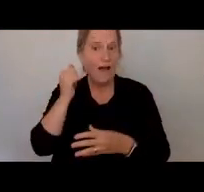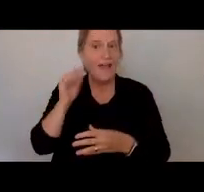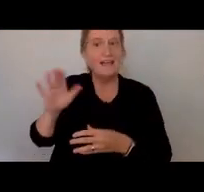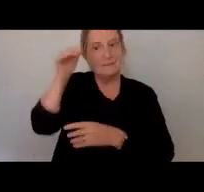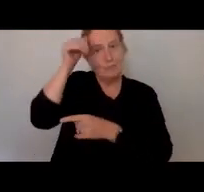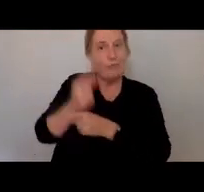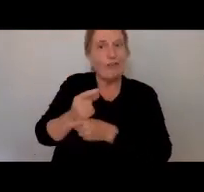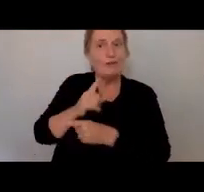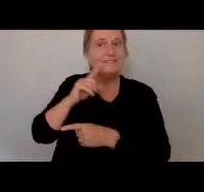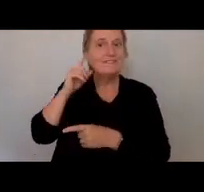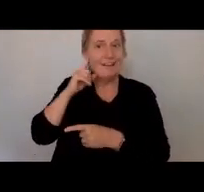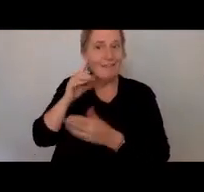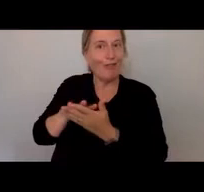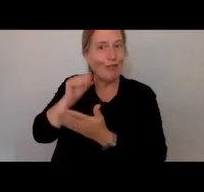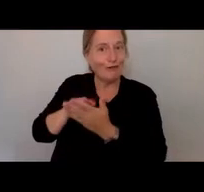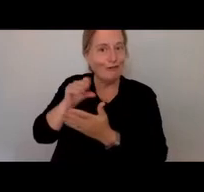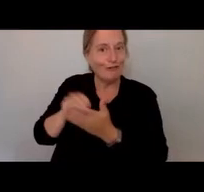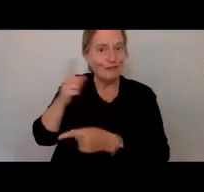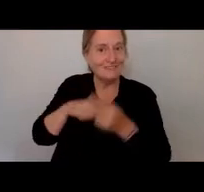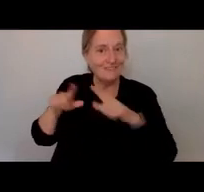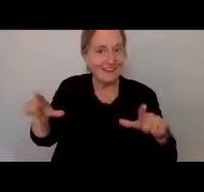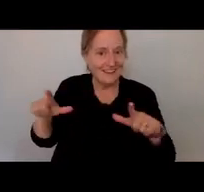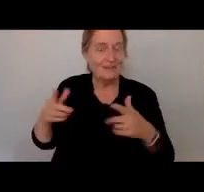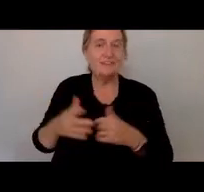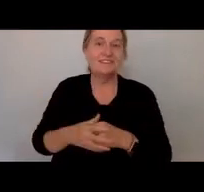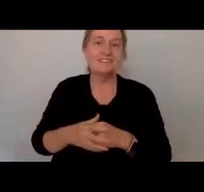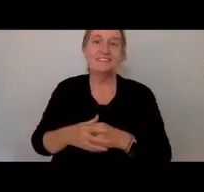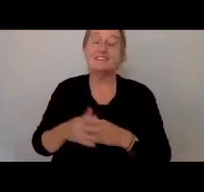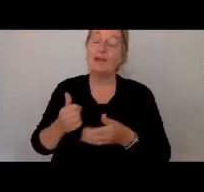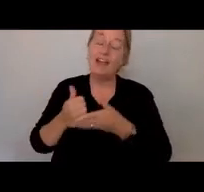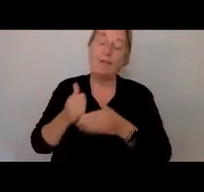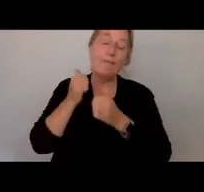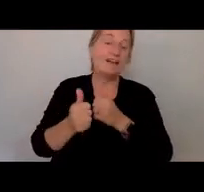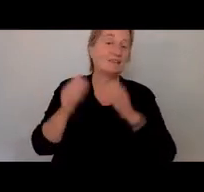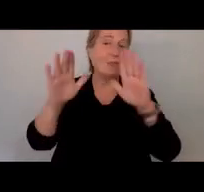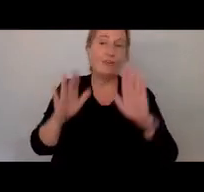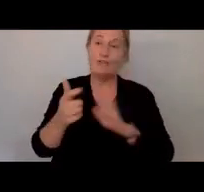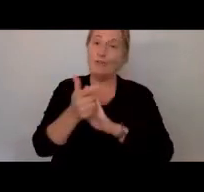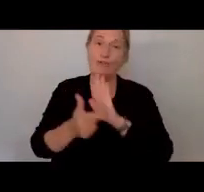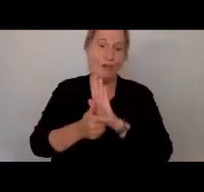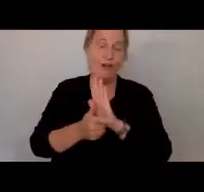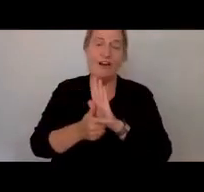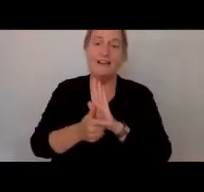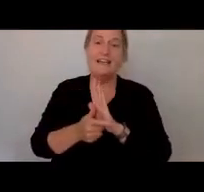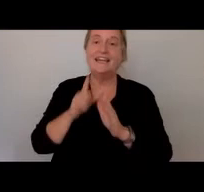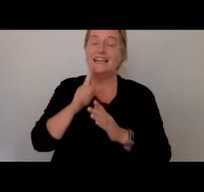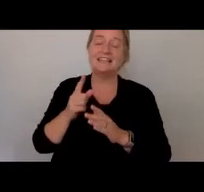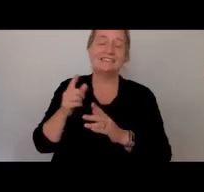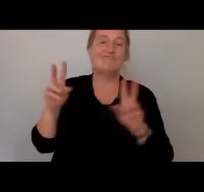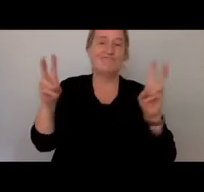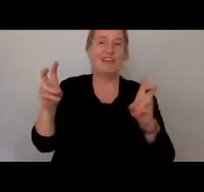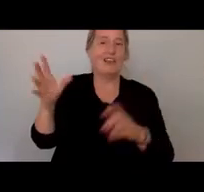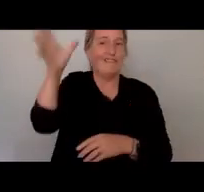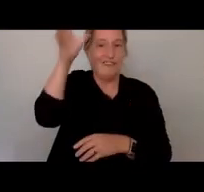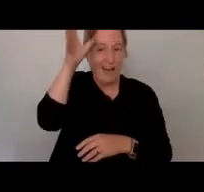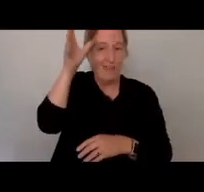one of the great civil rights laws of the 20th century. He truly is the father of the ADA and a man who helped give a voice to those